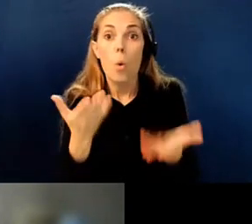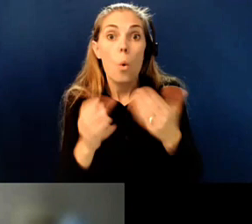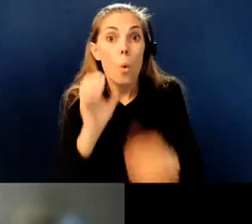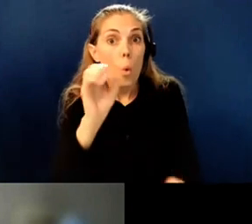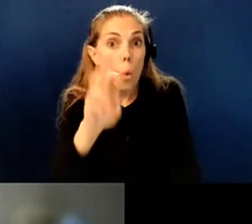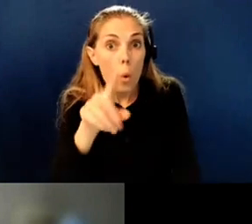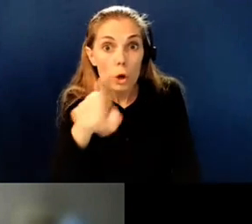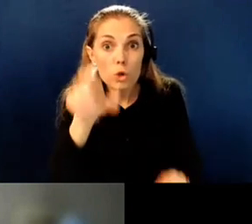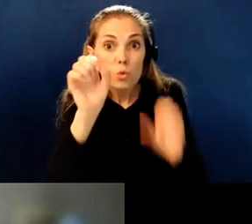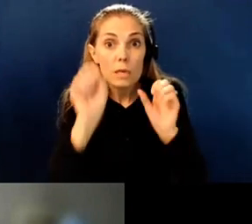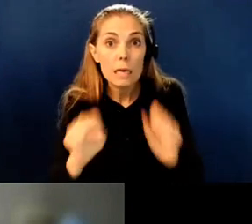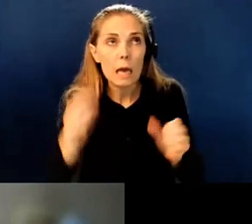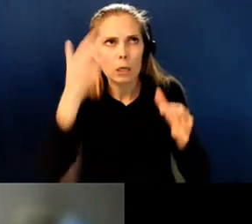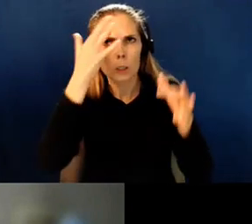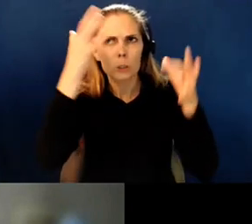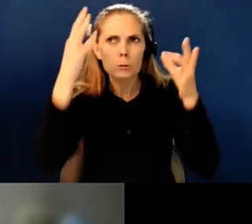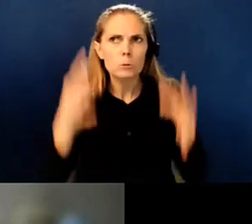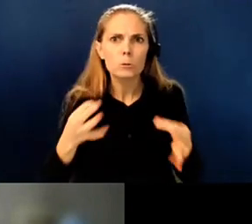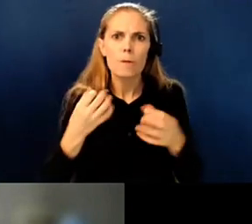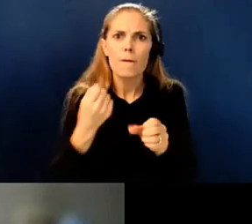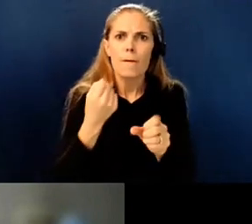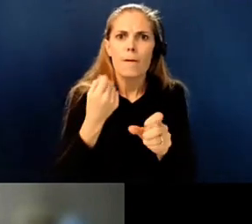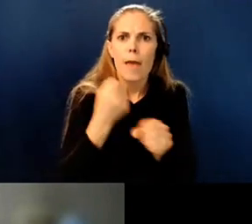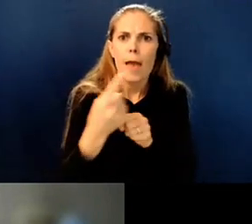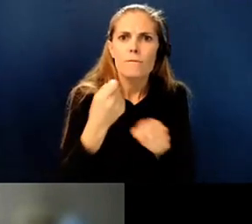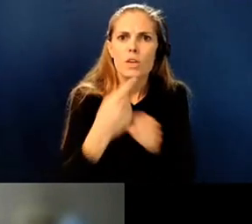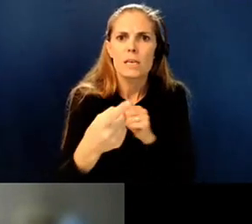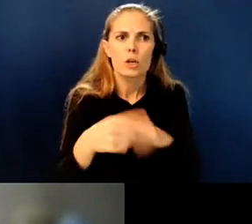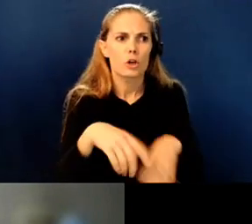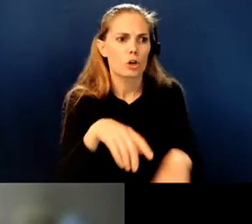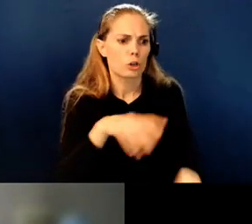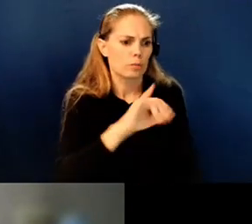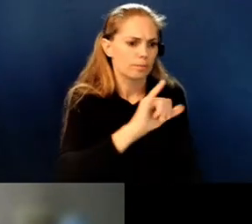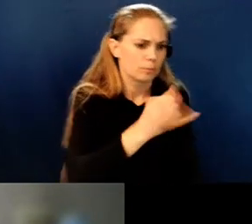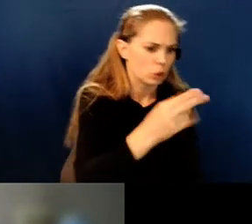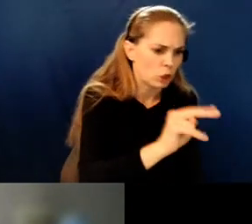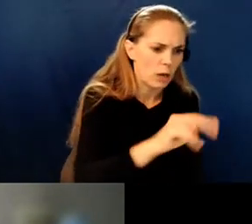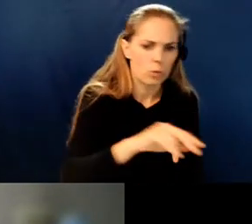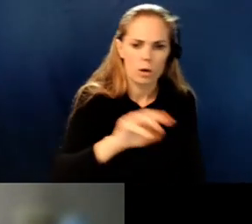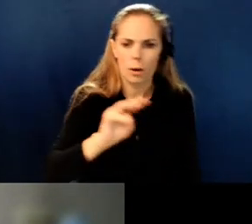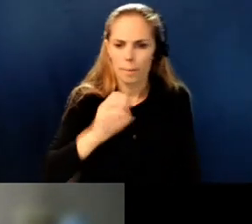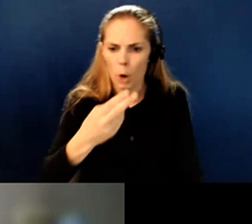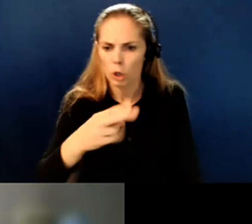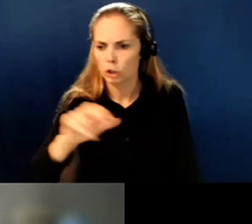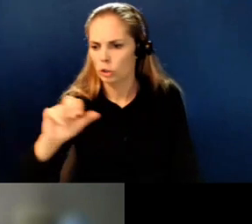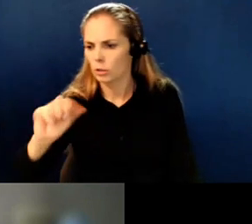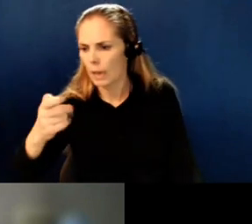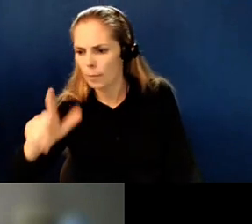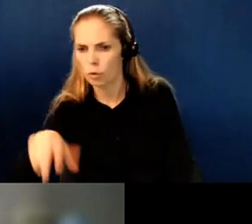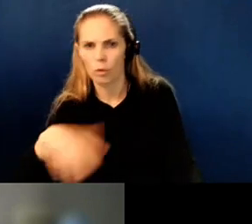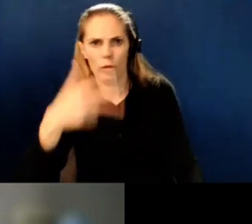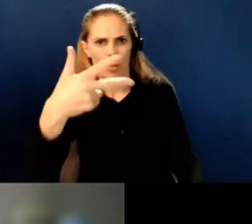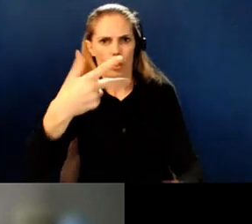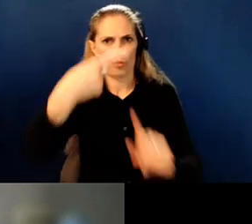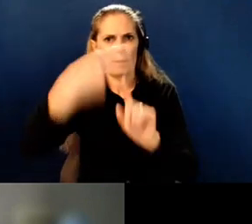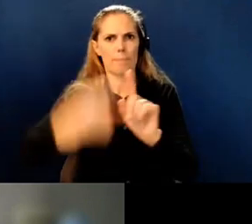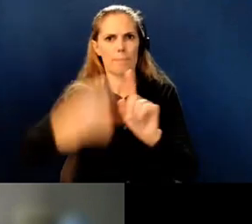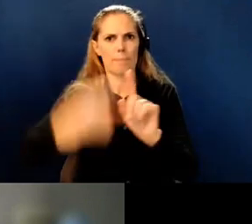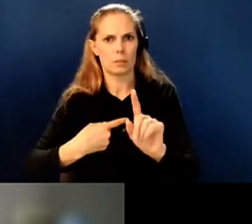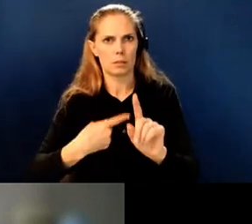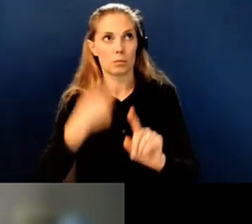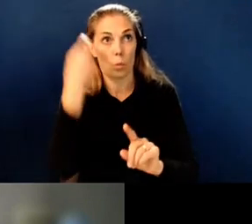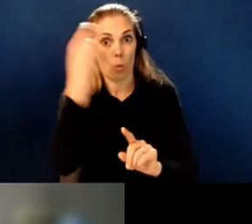go on an ongoing basis. So we can just sort of say, we will sign up for January, March, and April, because it doesn't work that way. But lots of